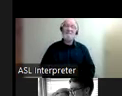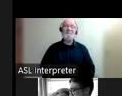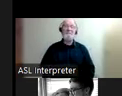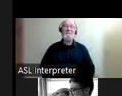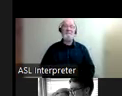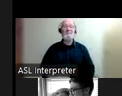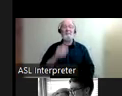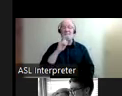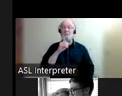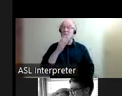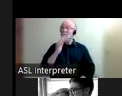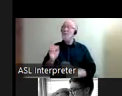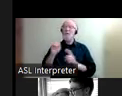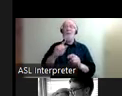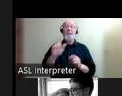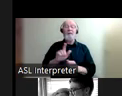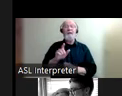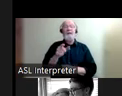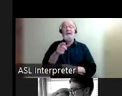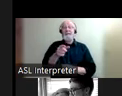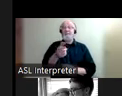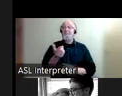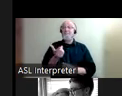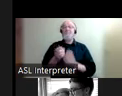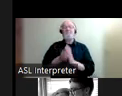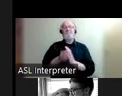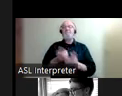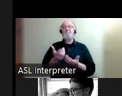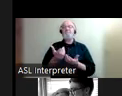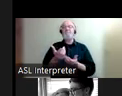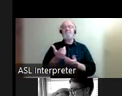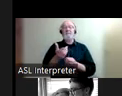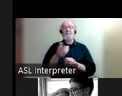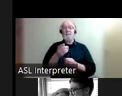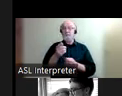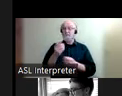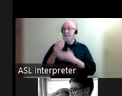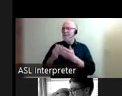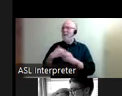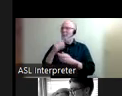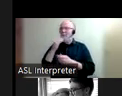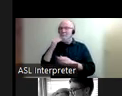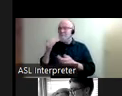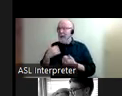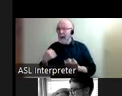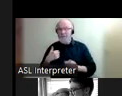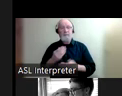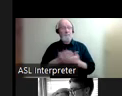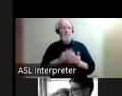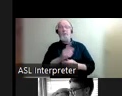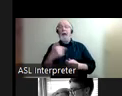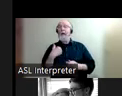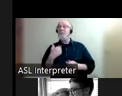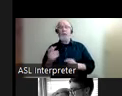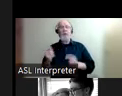ask them to go to the library and able, like, if you're not able to have some of the resources at home, we offer it at the library. You can come in and sit